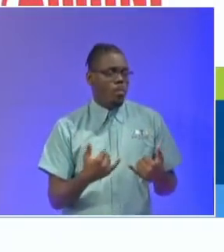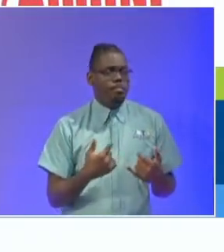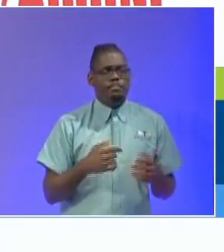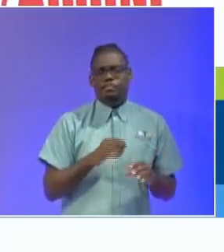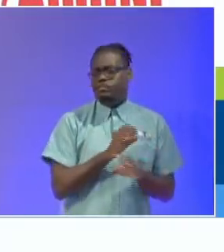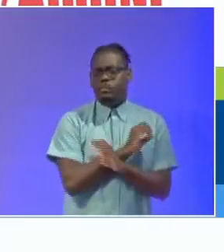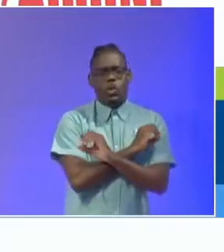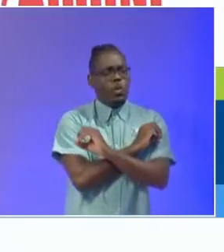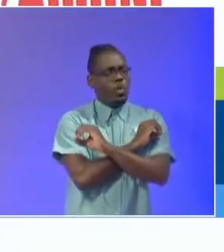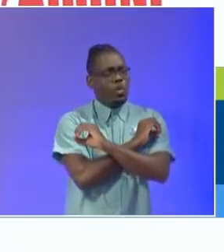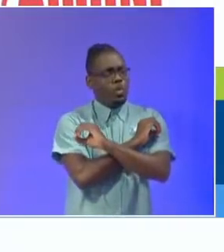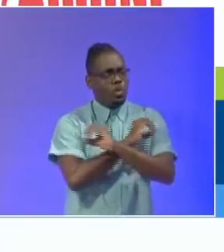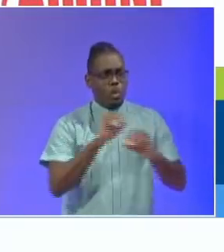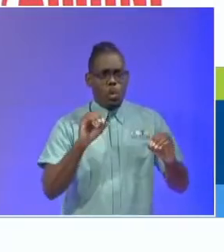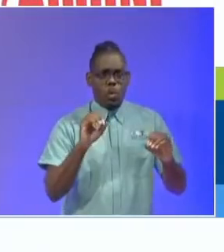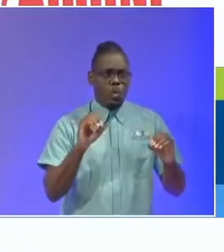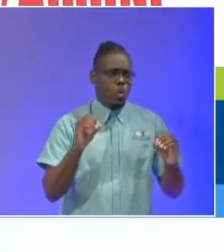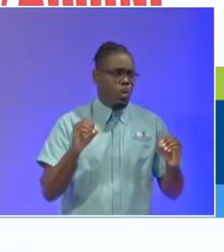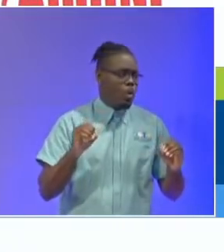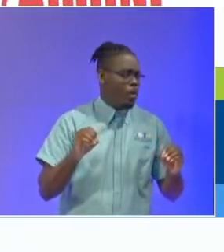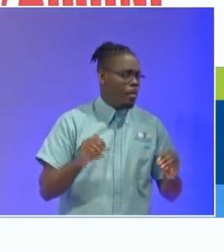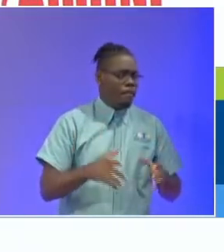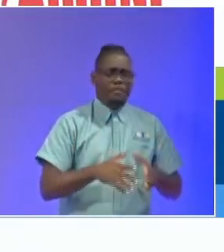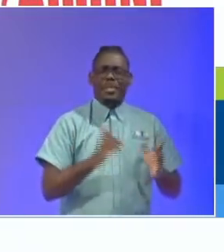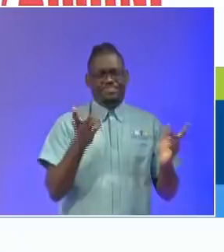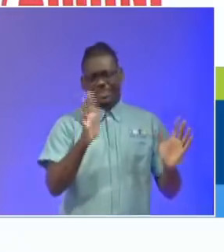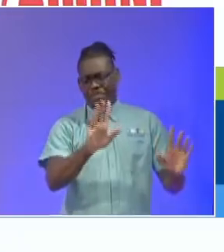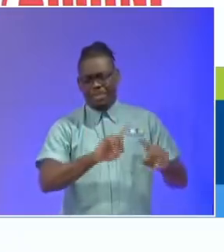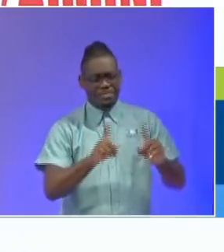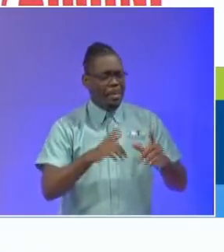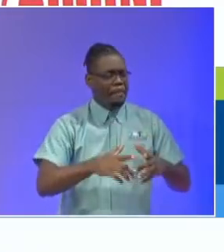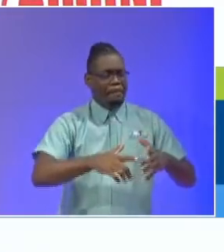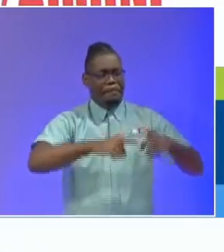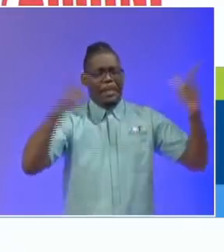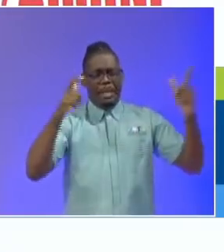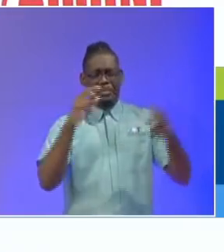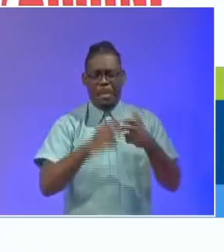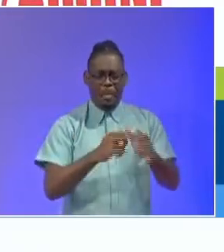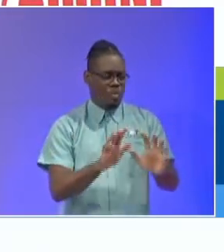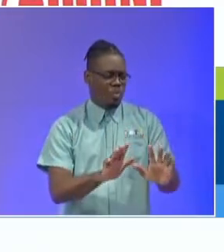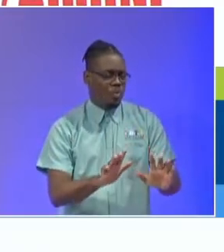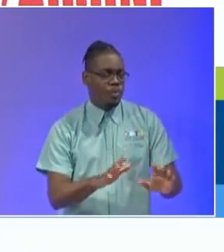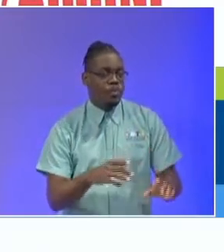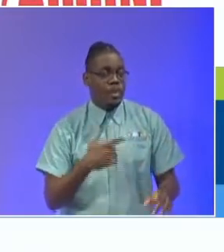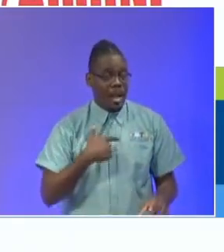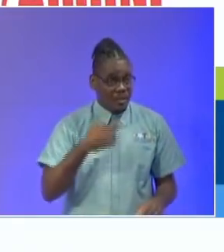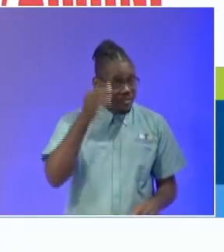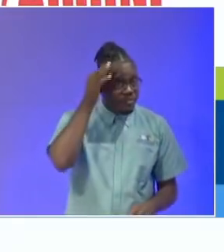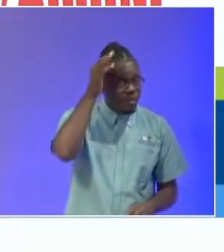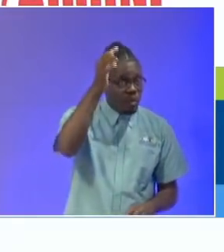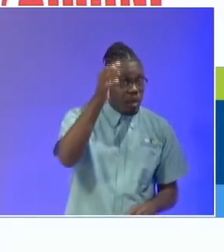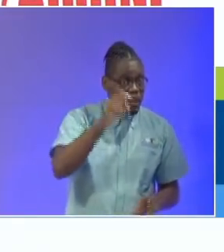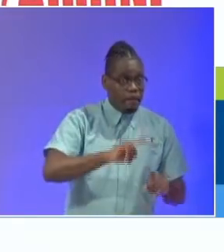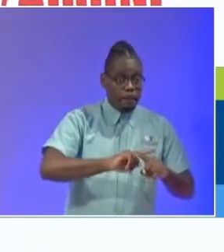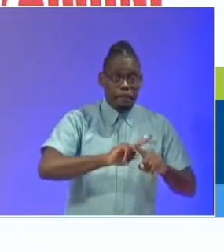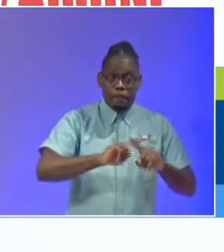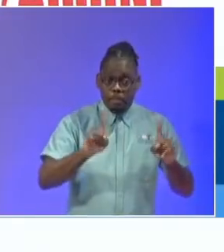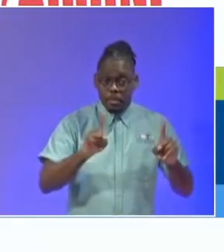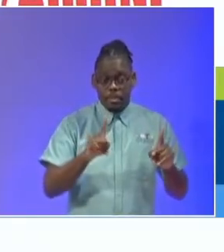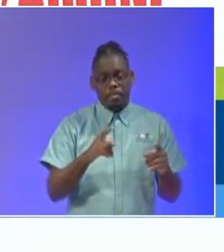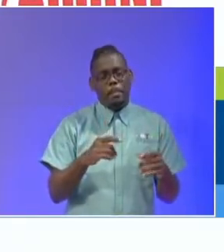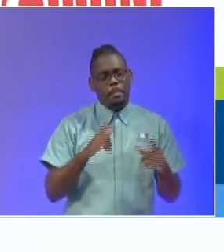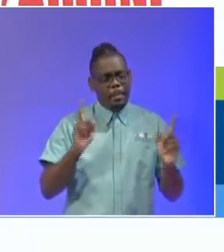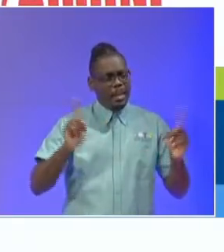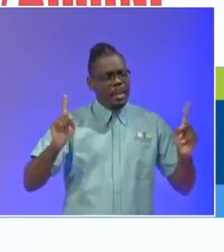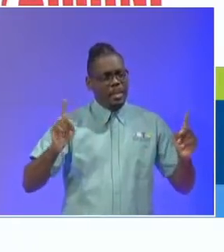major long-term shortages of anything needed to fight both COVID and for the normal healthcare